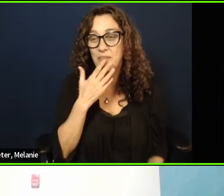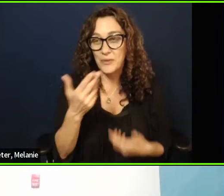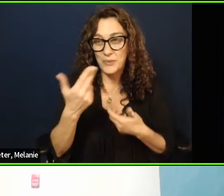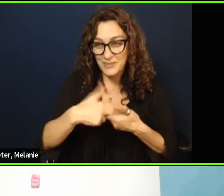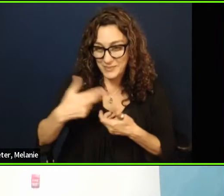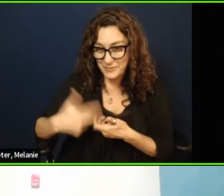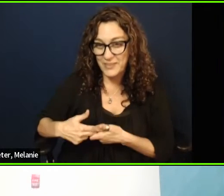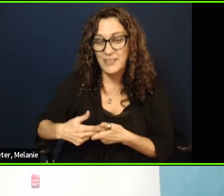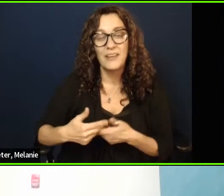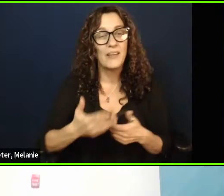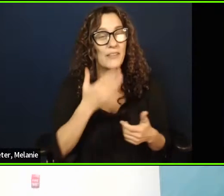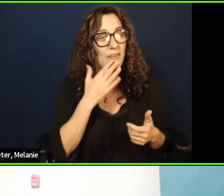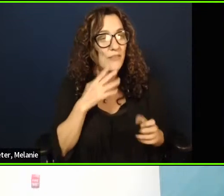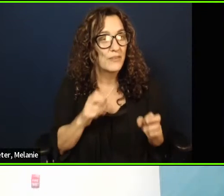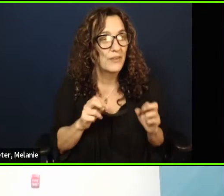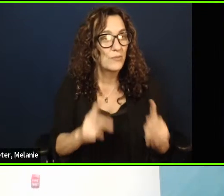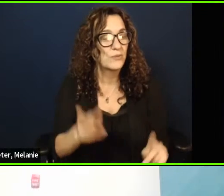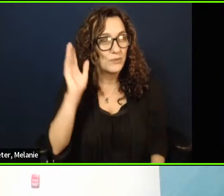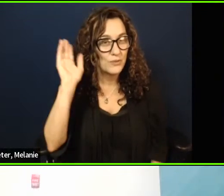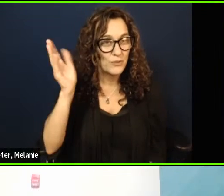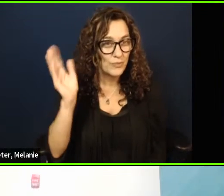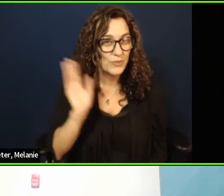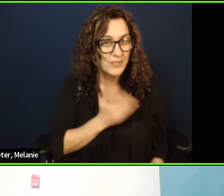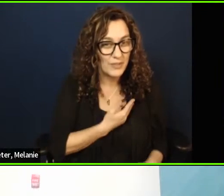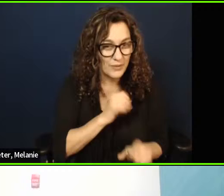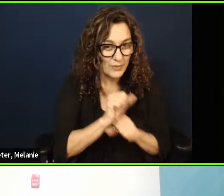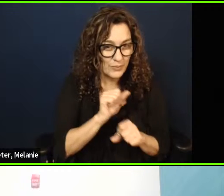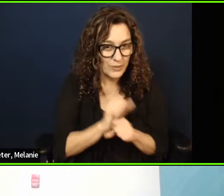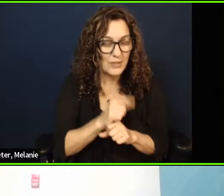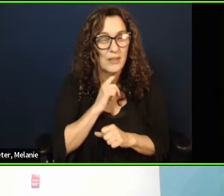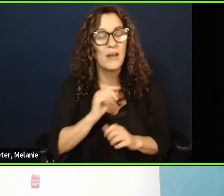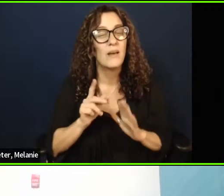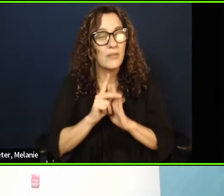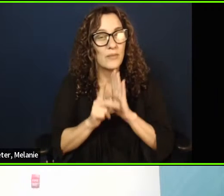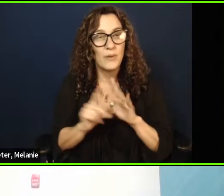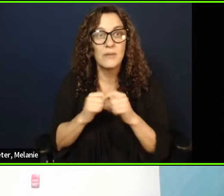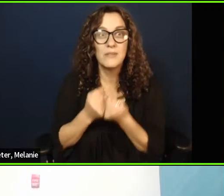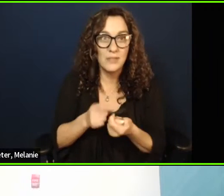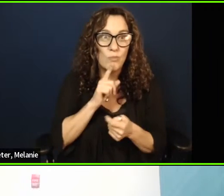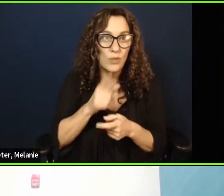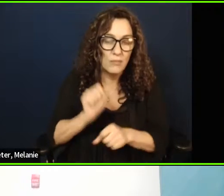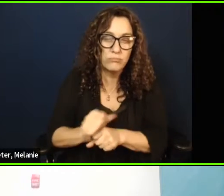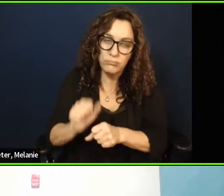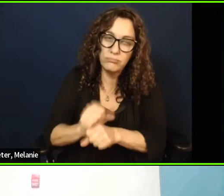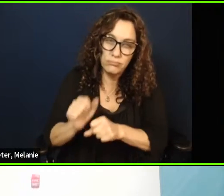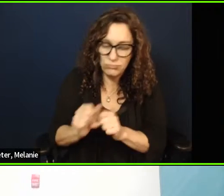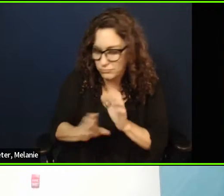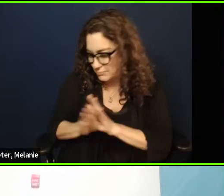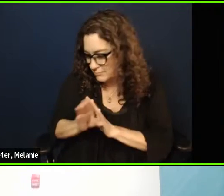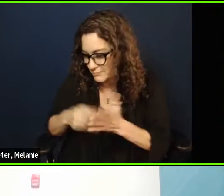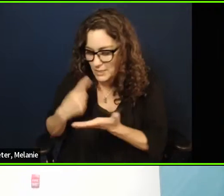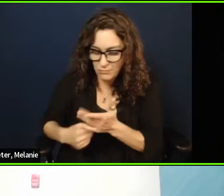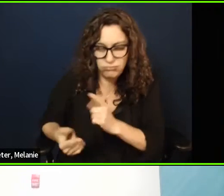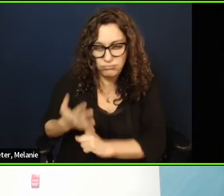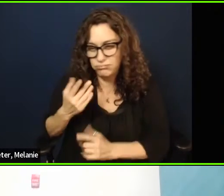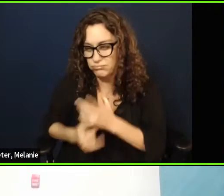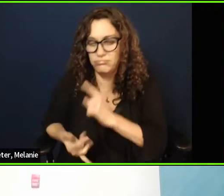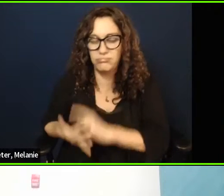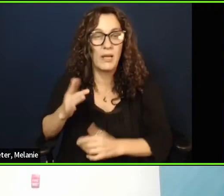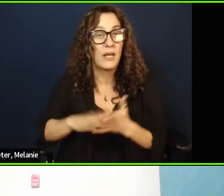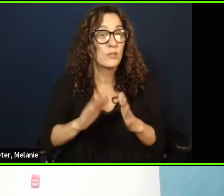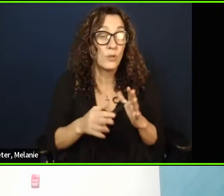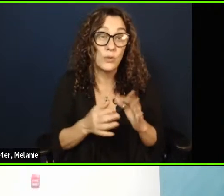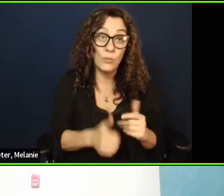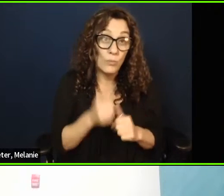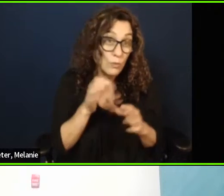and just giving us the opportunity to present this work. Our policy team has been hard at work putting this out. And the next phase of this, the most